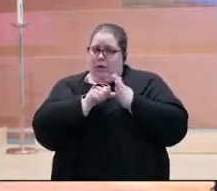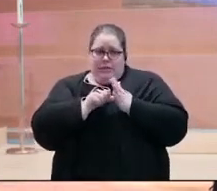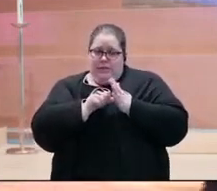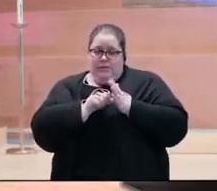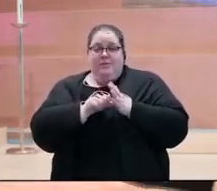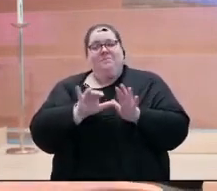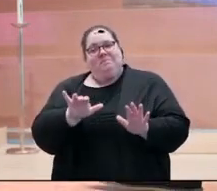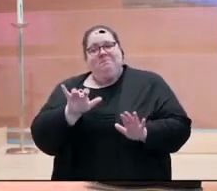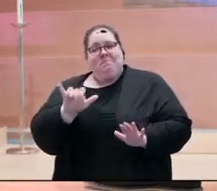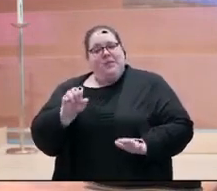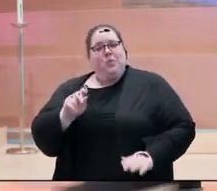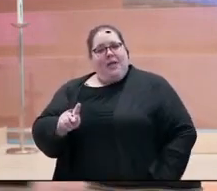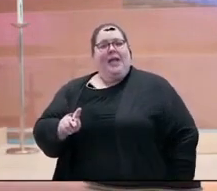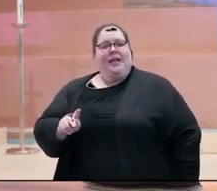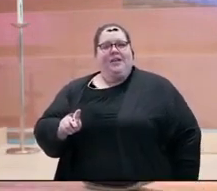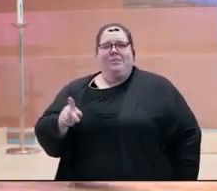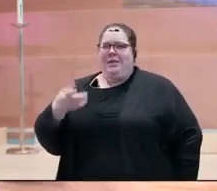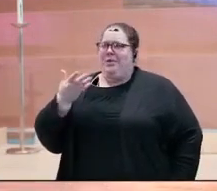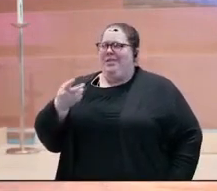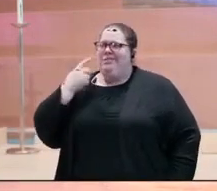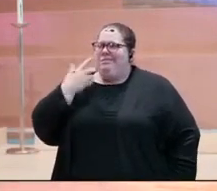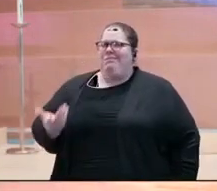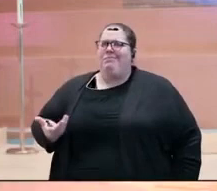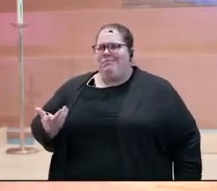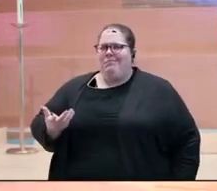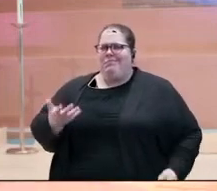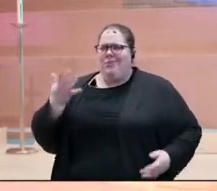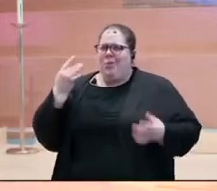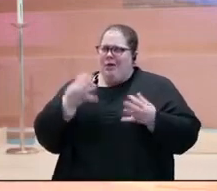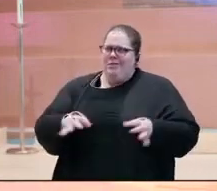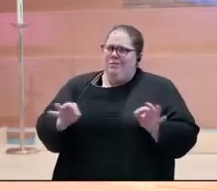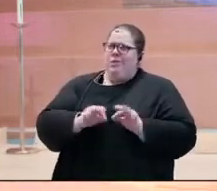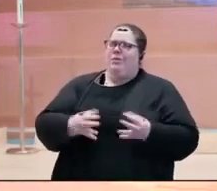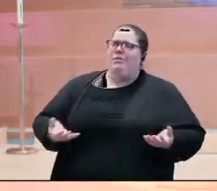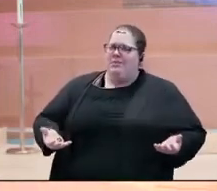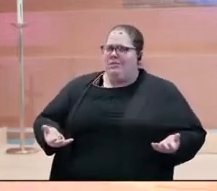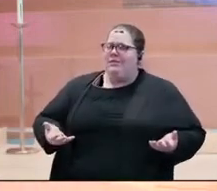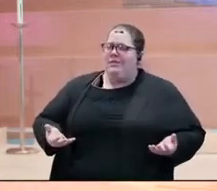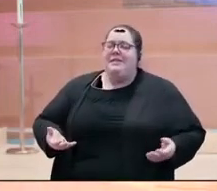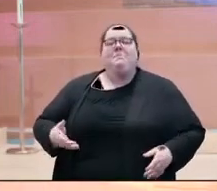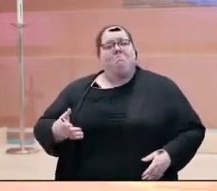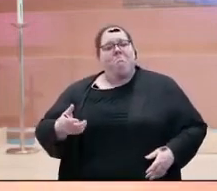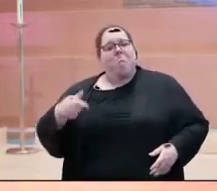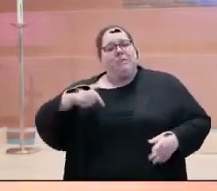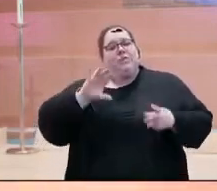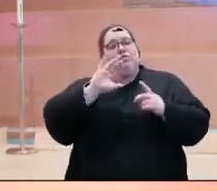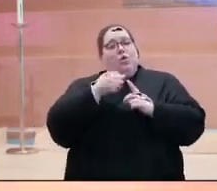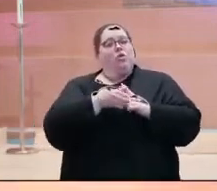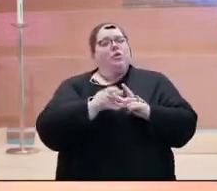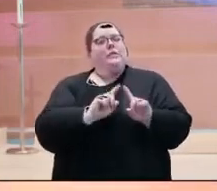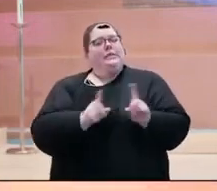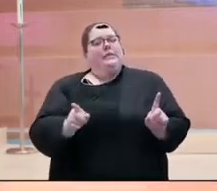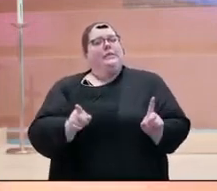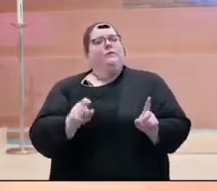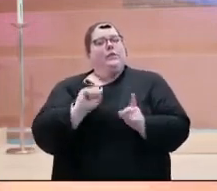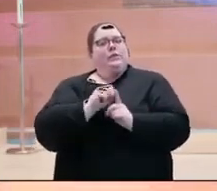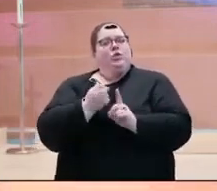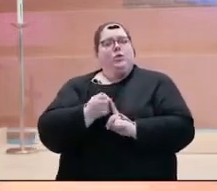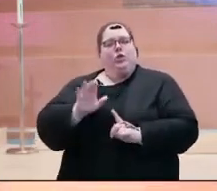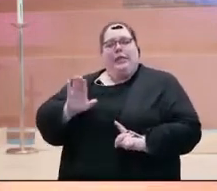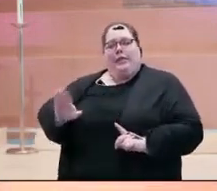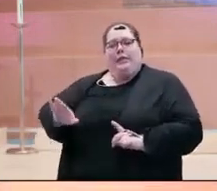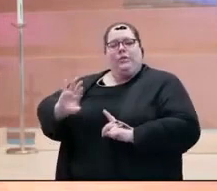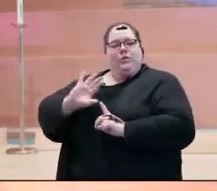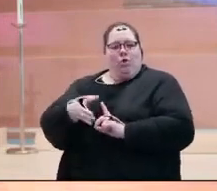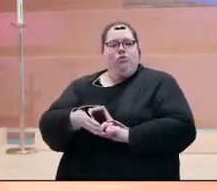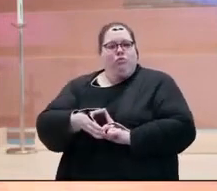And that's okay. You're like, what's the big deal with hospitality, right? And that's because in our culture, it's a very different situation than Abraham's